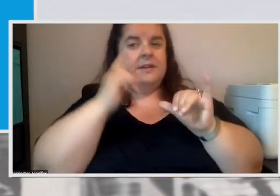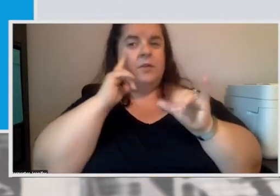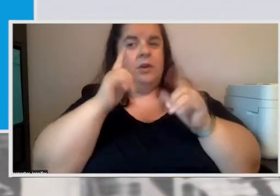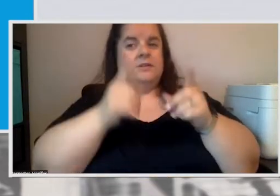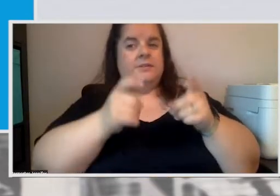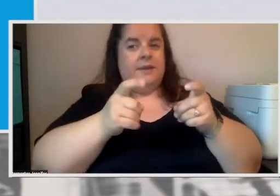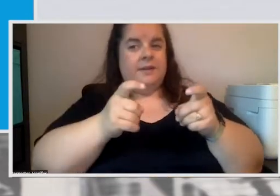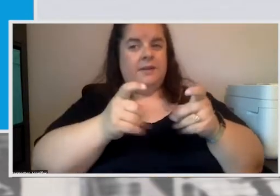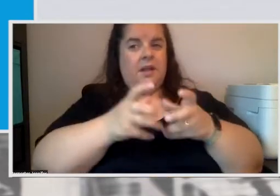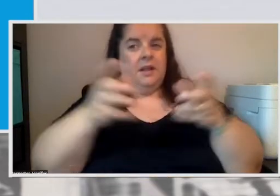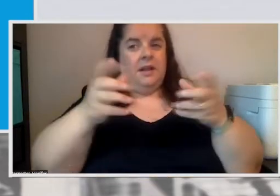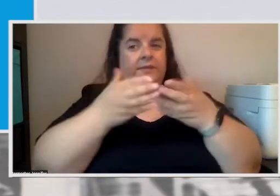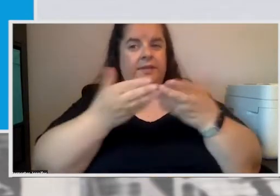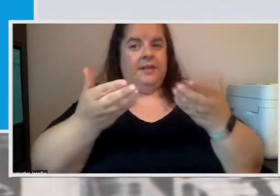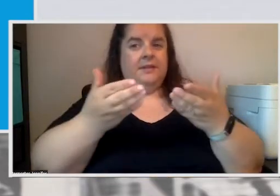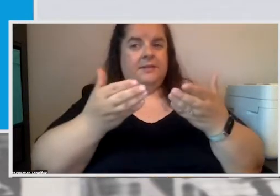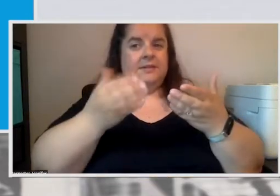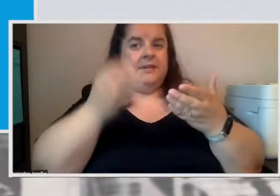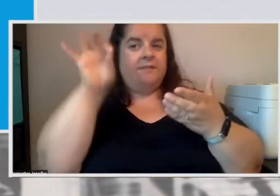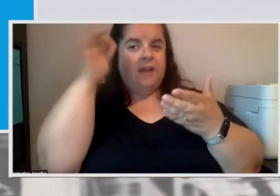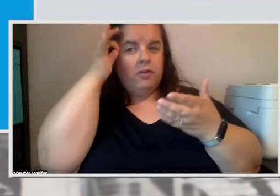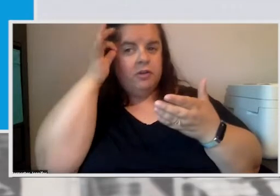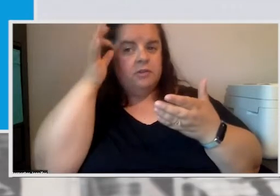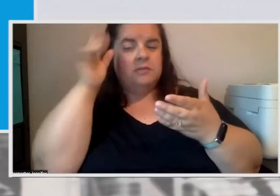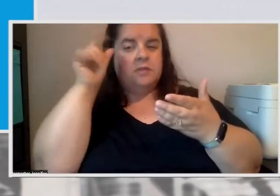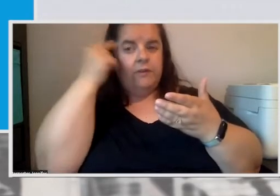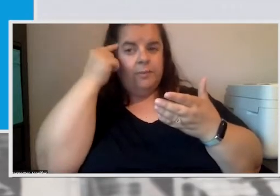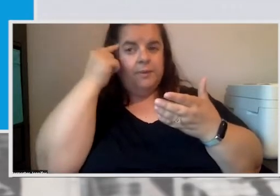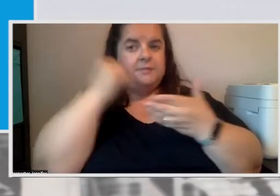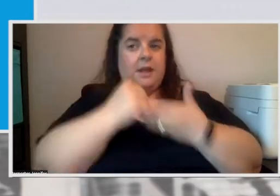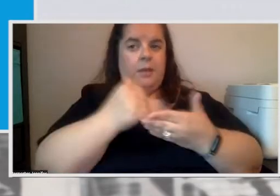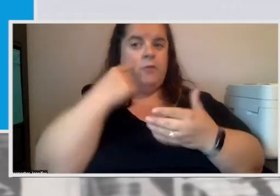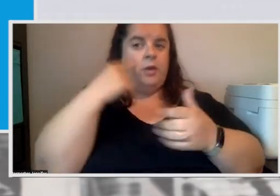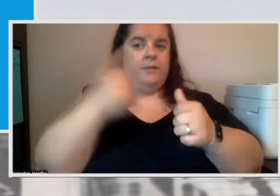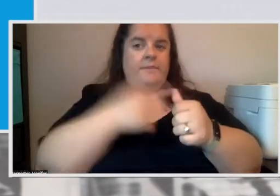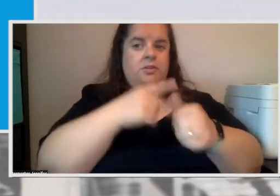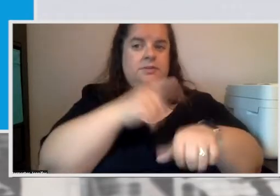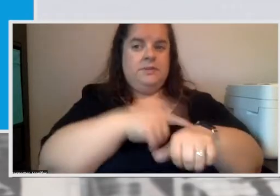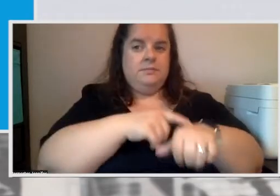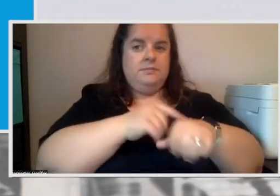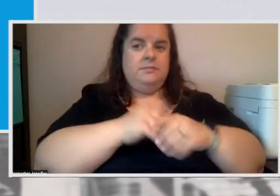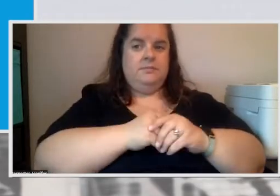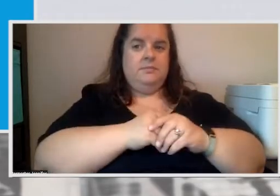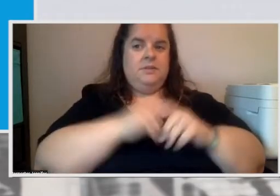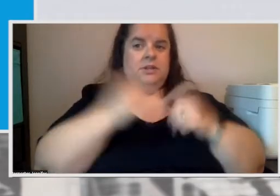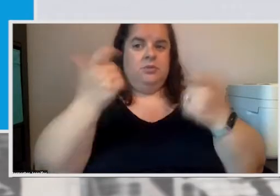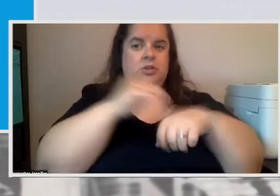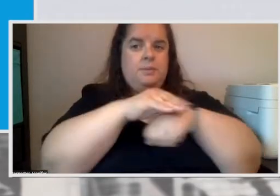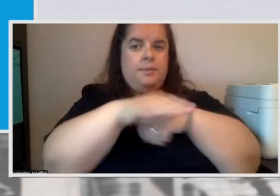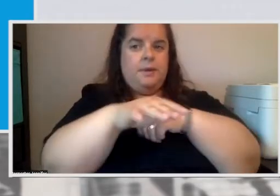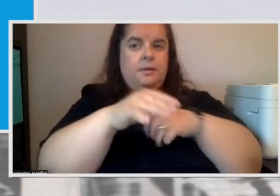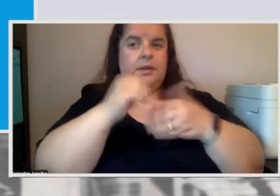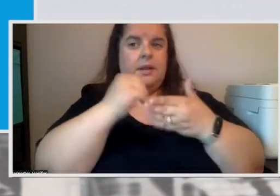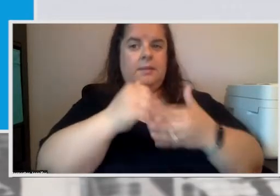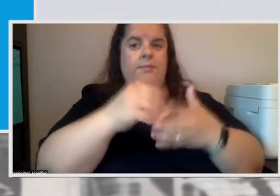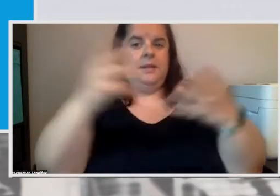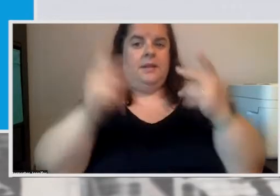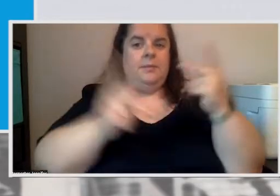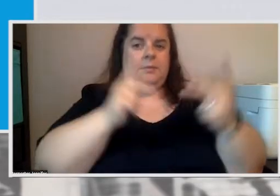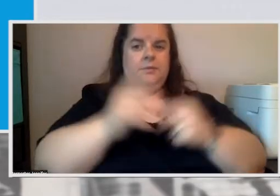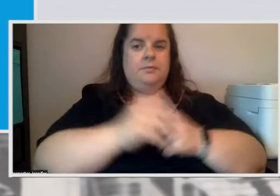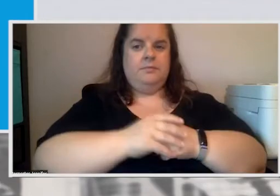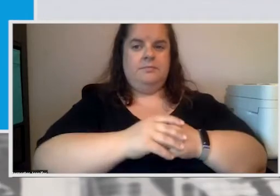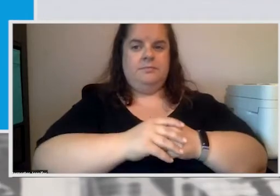lot of things the federal government did kind of for the first time. And it had a huge impact, is what he said, really helped a lot of people.